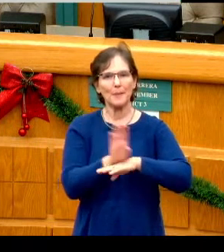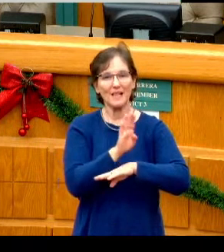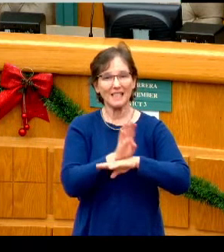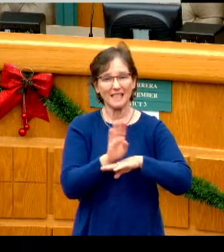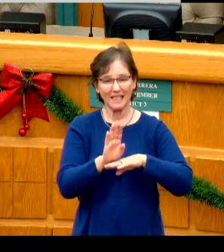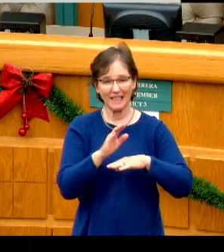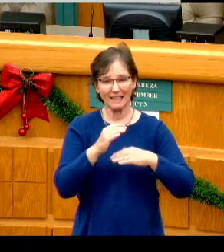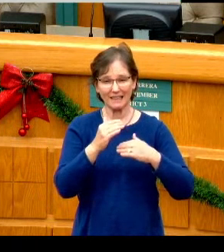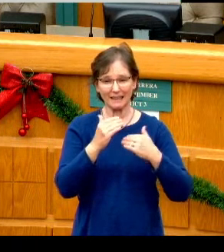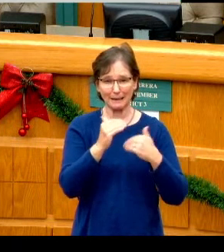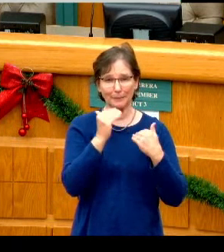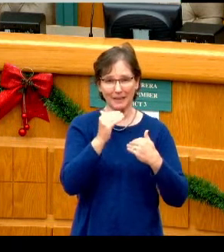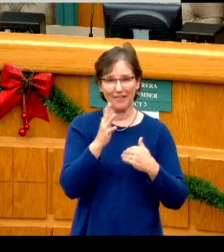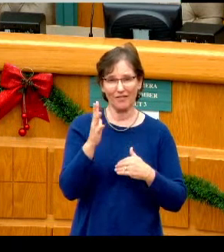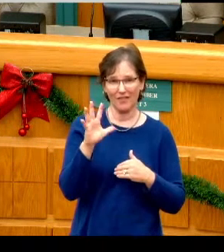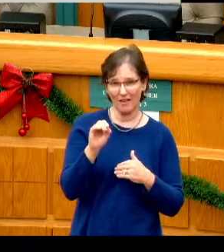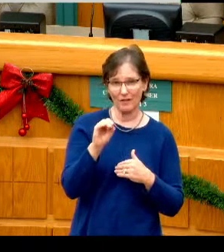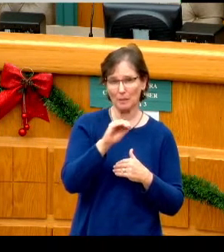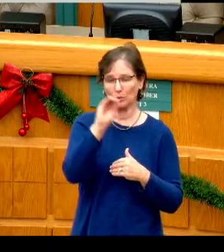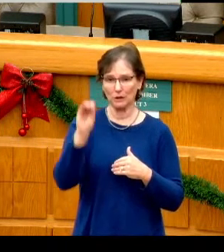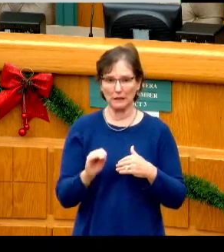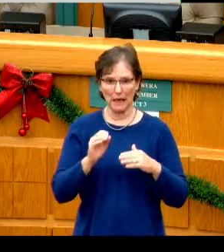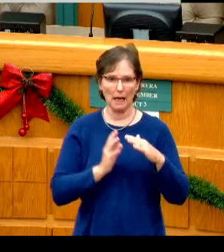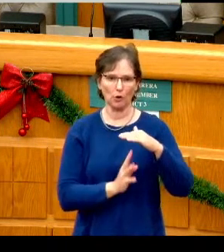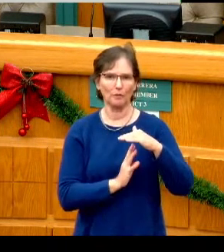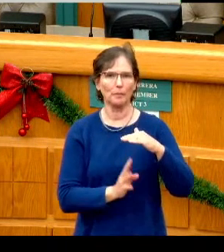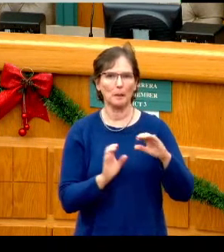try to avoid hitting this, but the projections